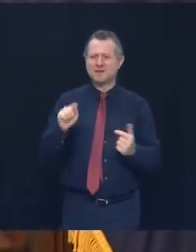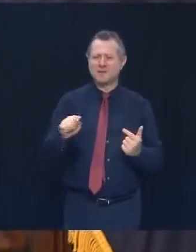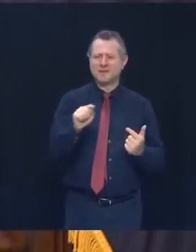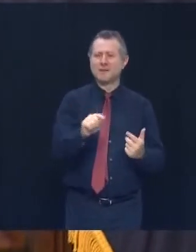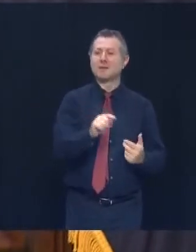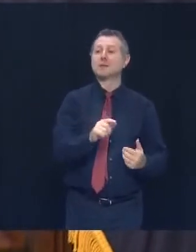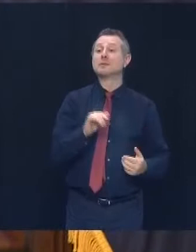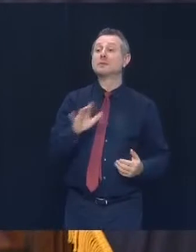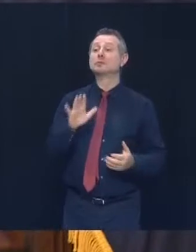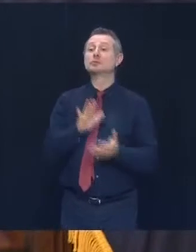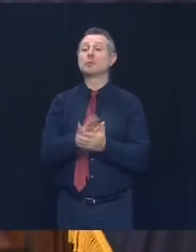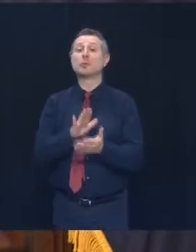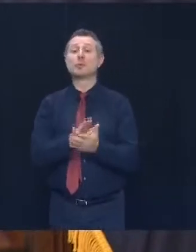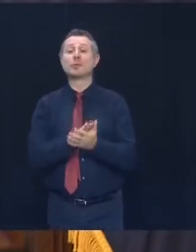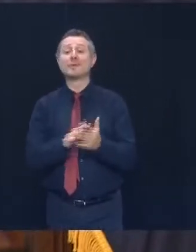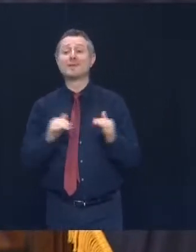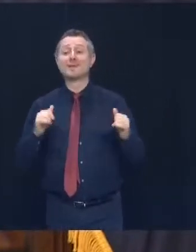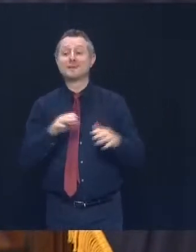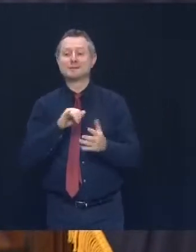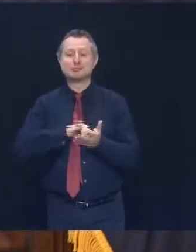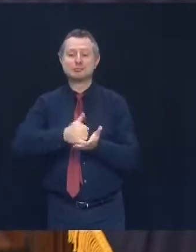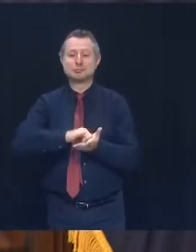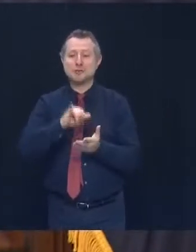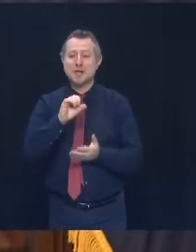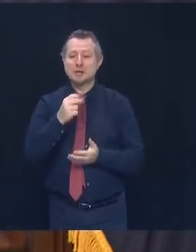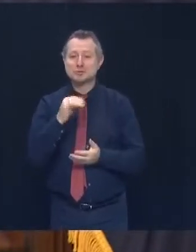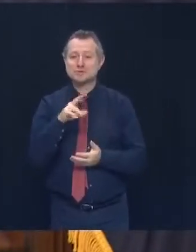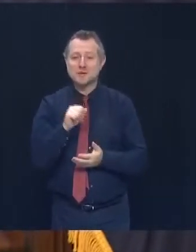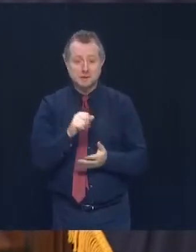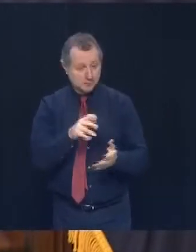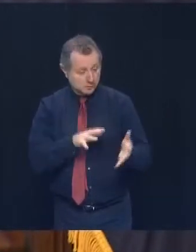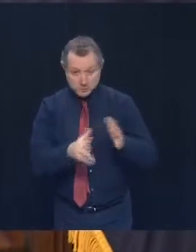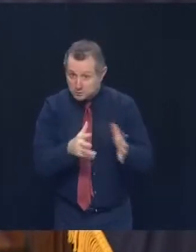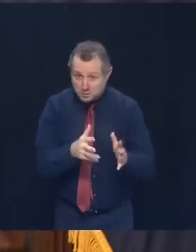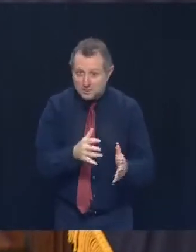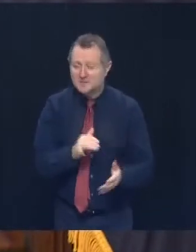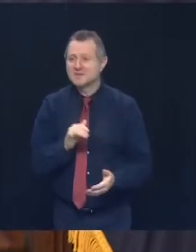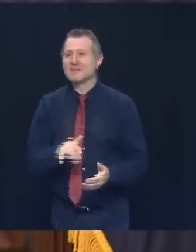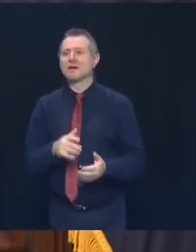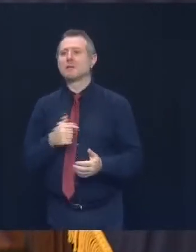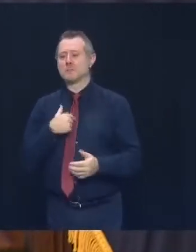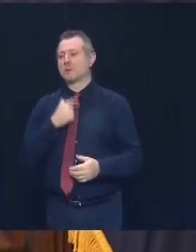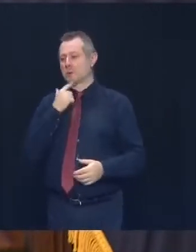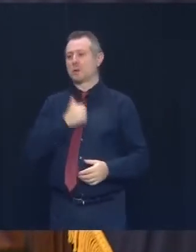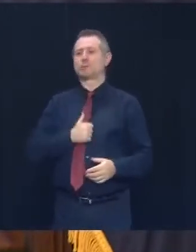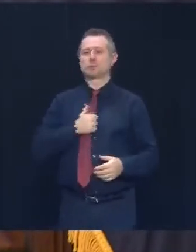their schools is disrupted. I am sorry for that.